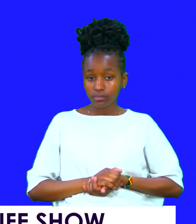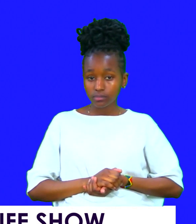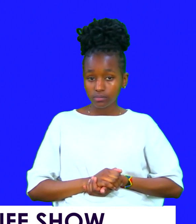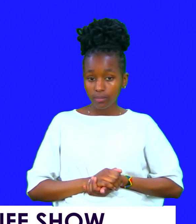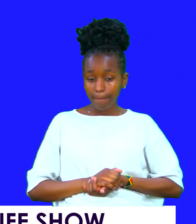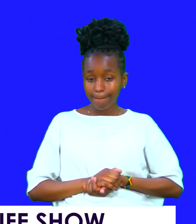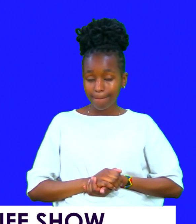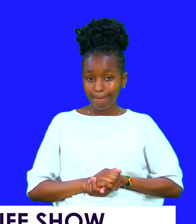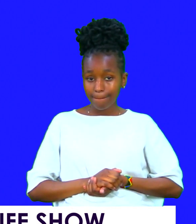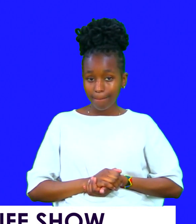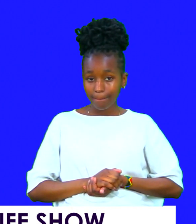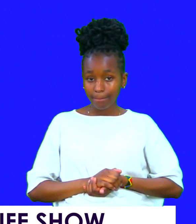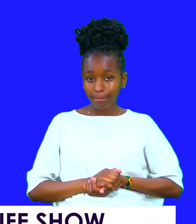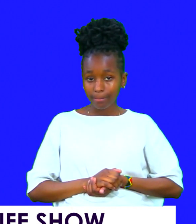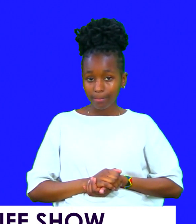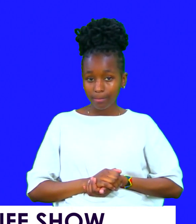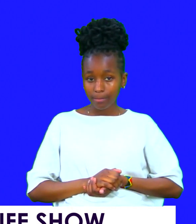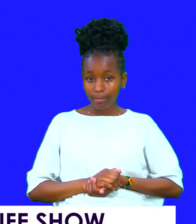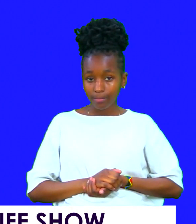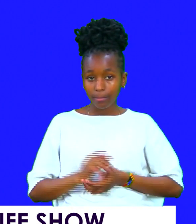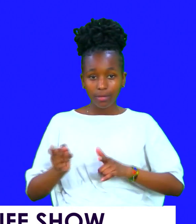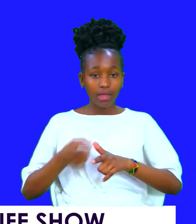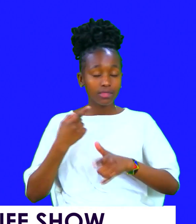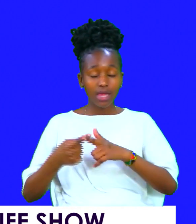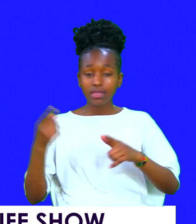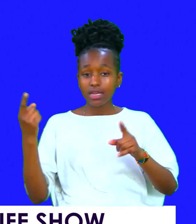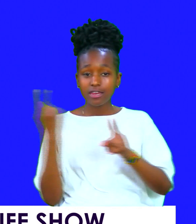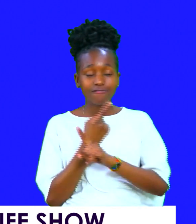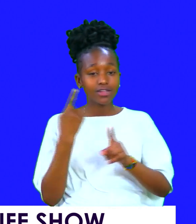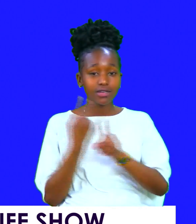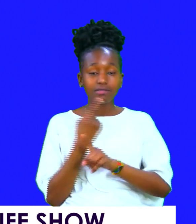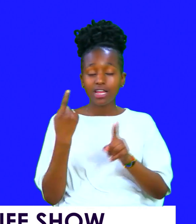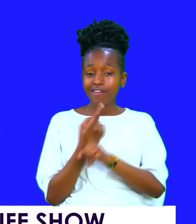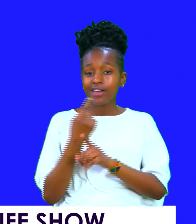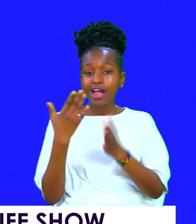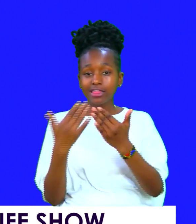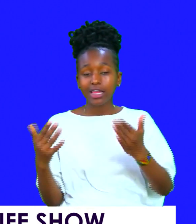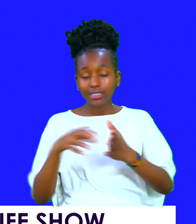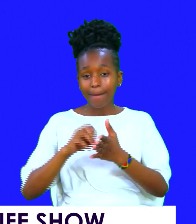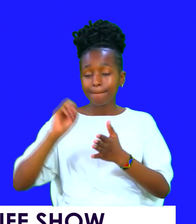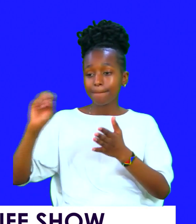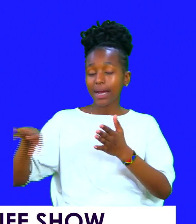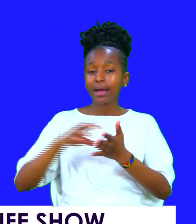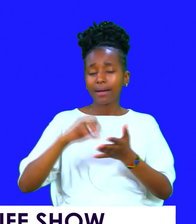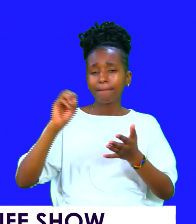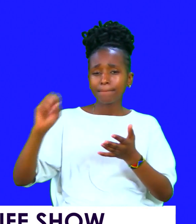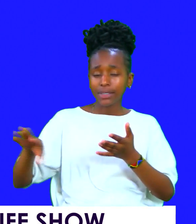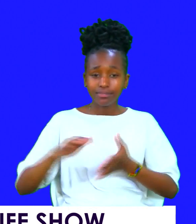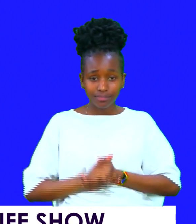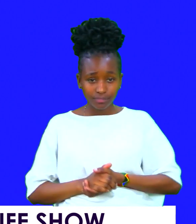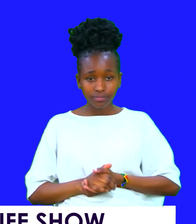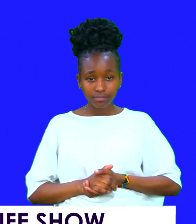definitely co-creation for good comes out. When I mean co-creation, I mean a partnership, a